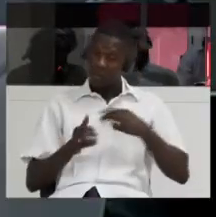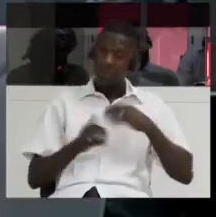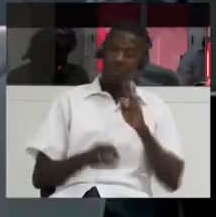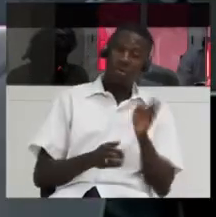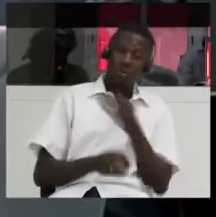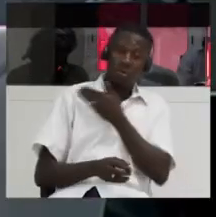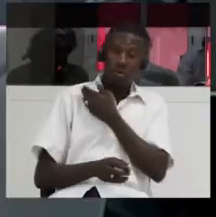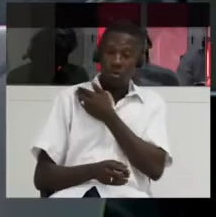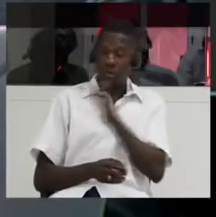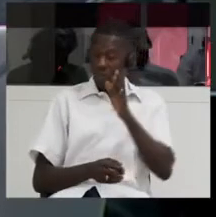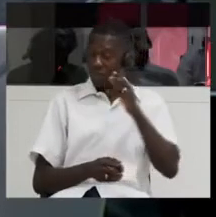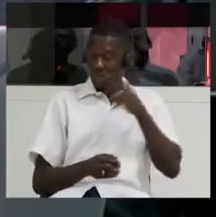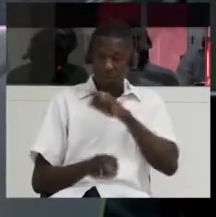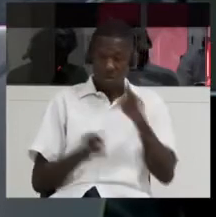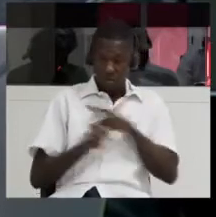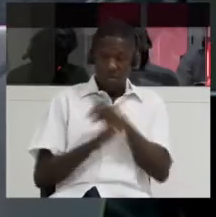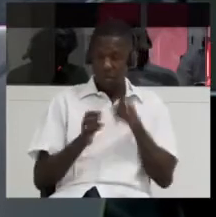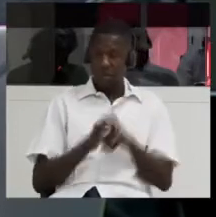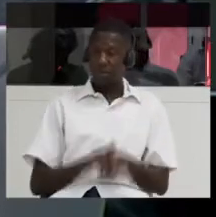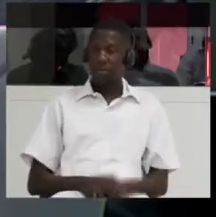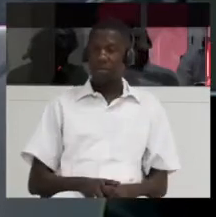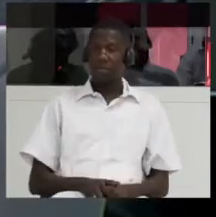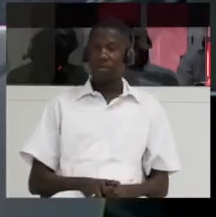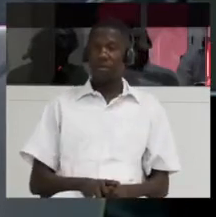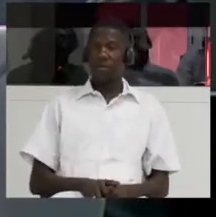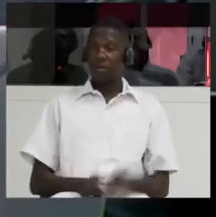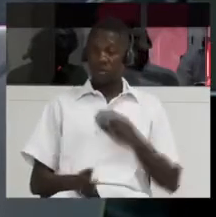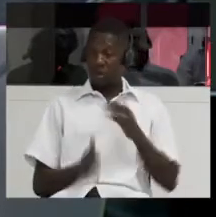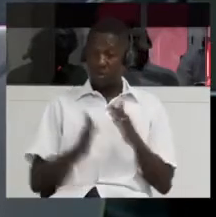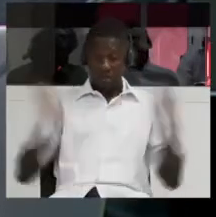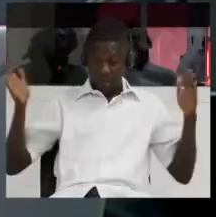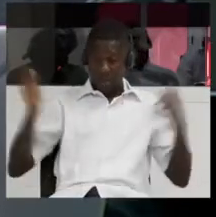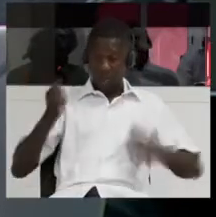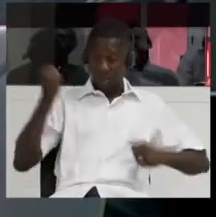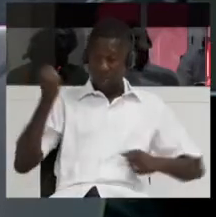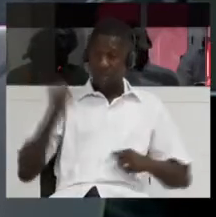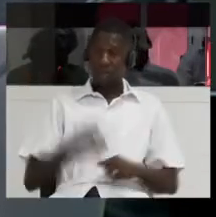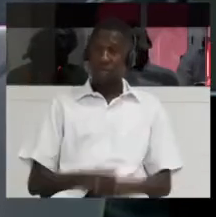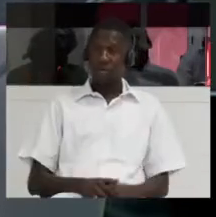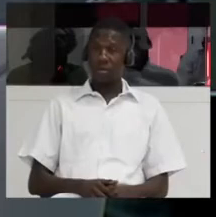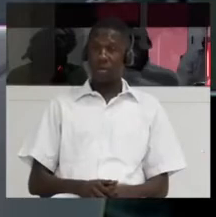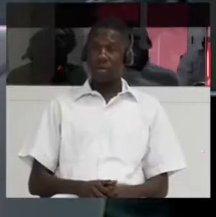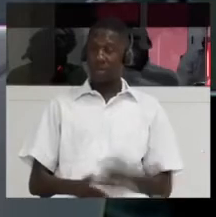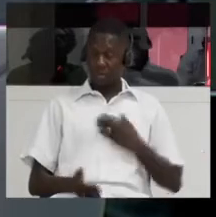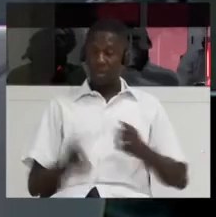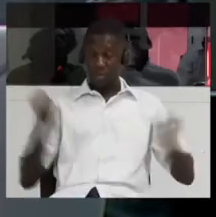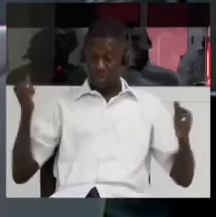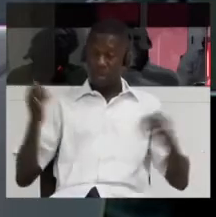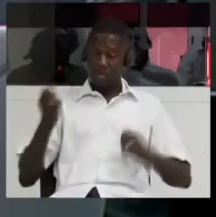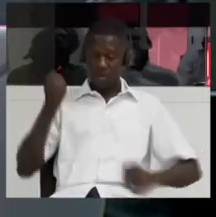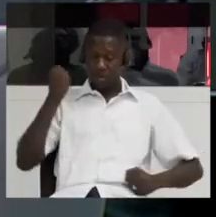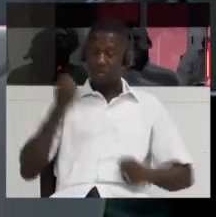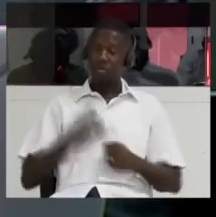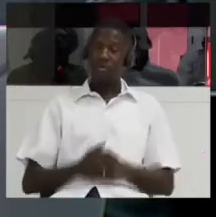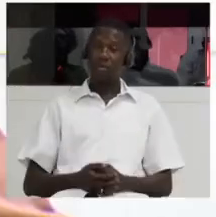It's not such a big weapon. It is a weapon you can put under the mattress. It's a big weapon. But how can you put it under